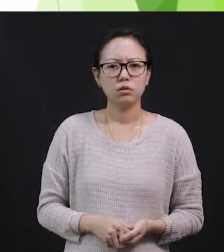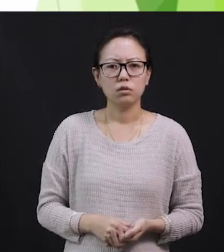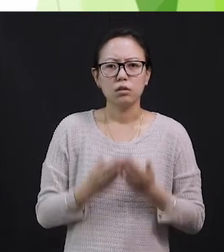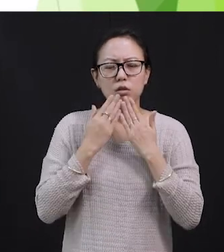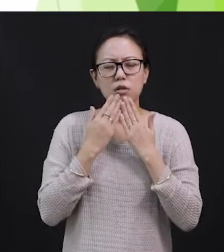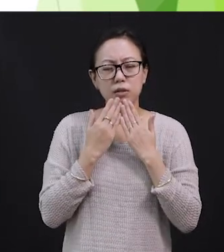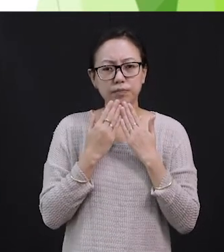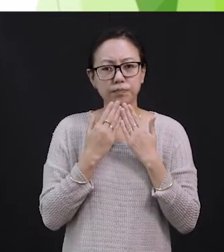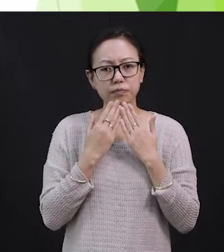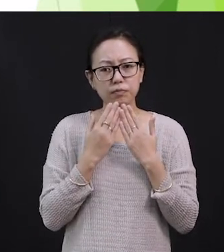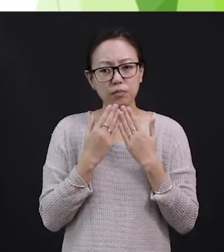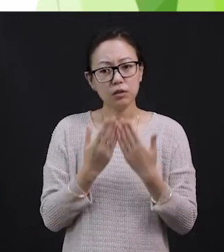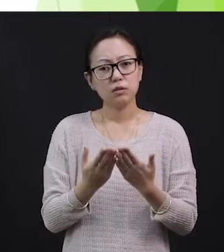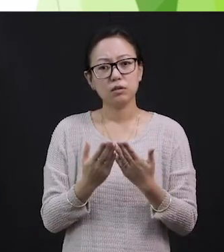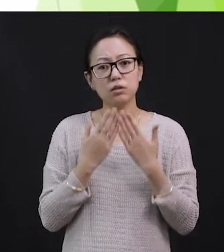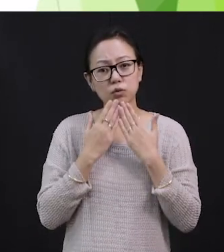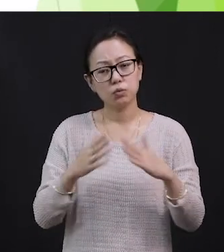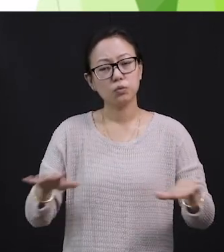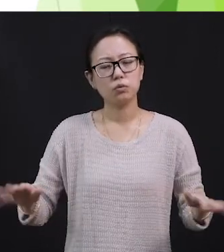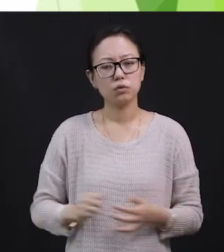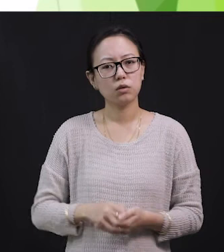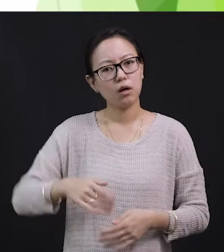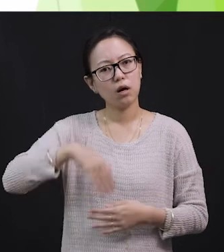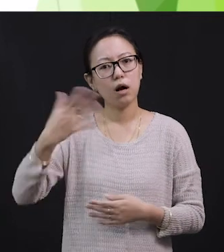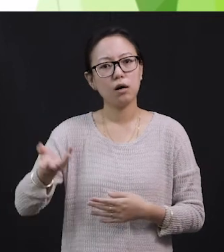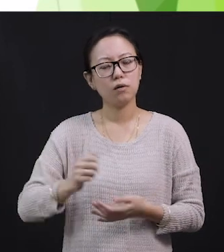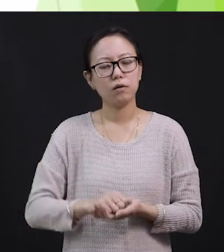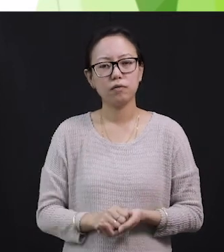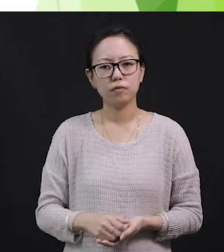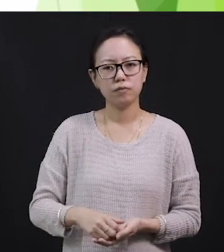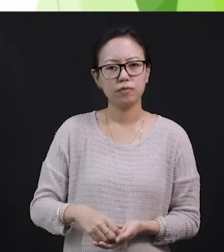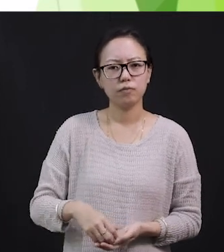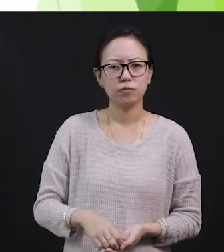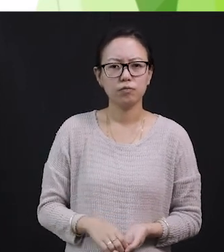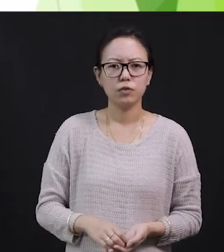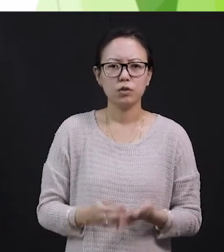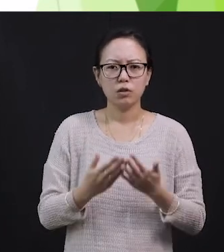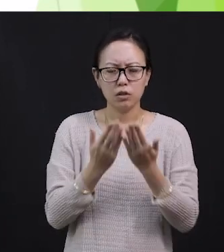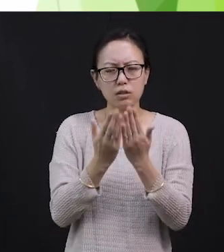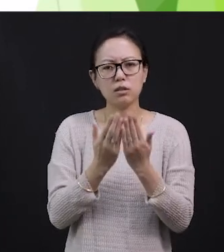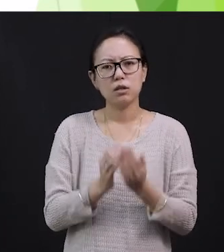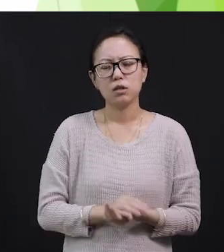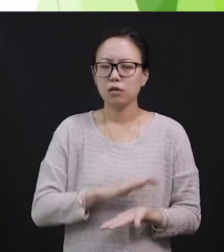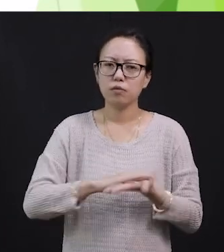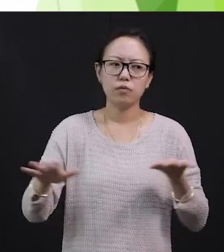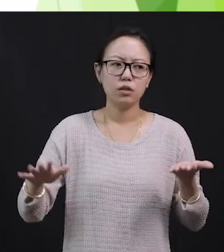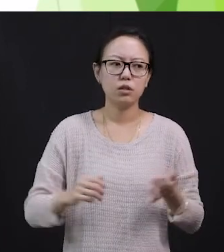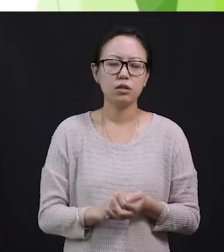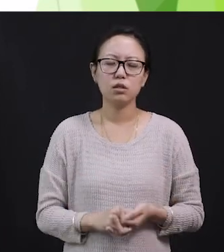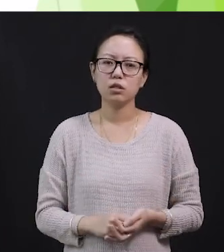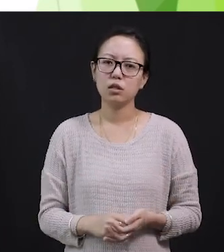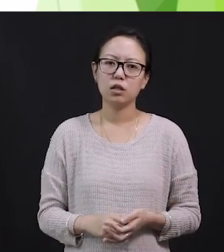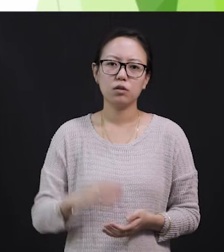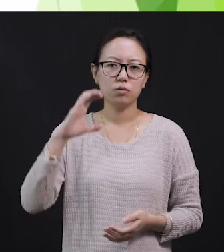education institutions. So what happens if you are a freedom fighter and you start fighting against the Britishers, you write